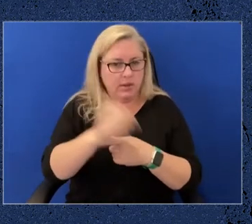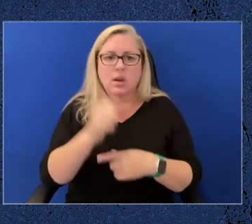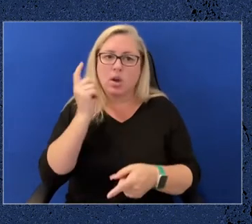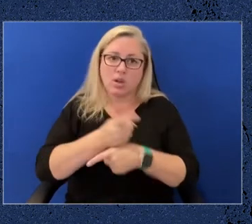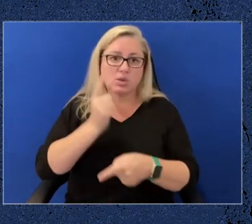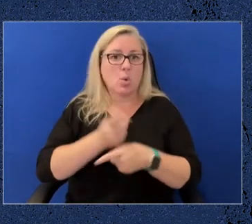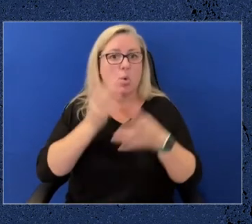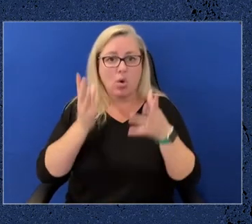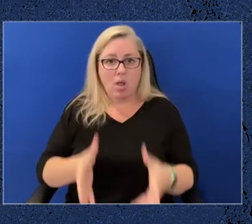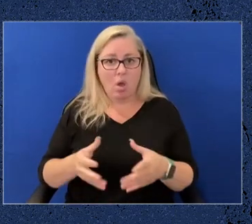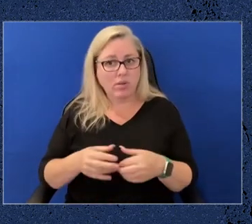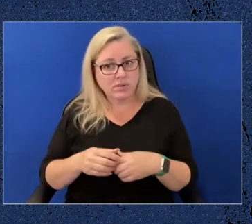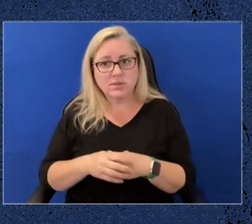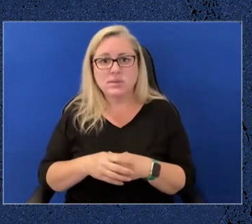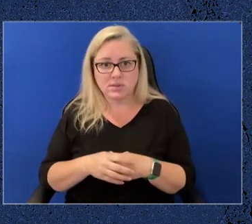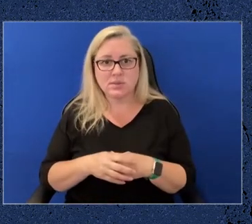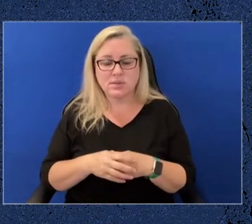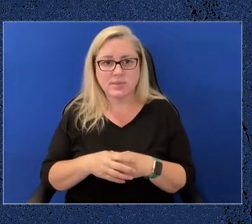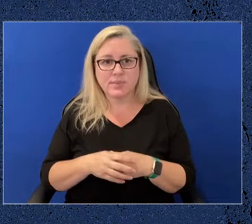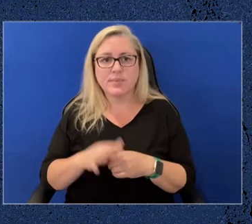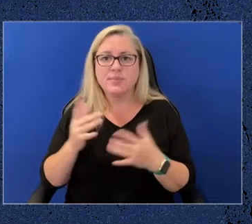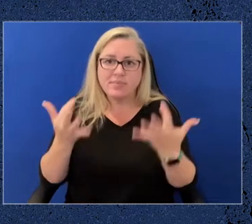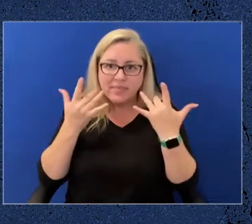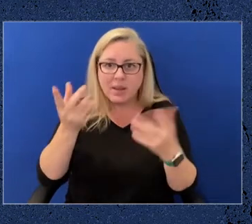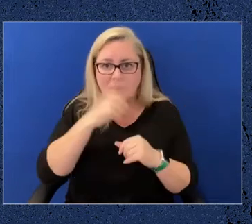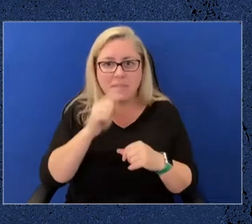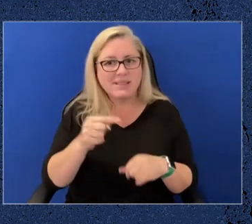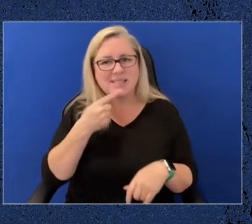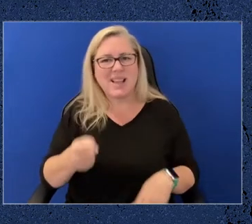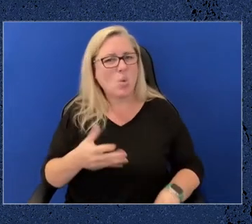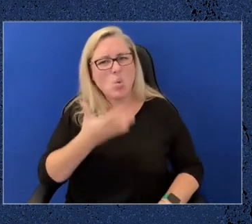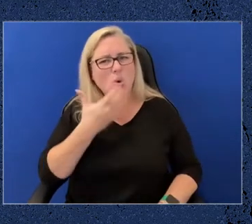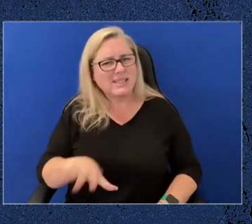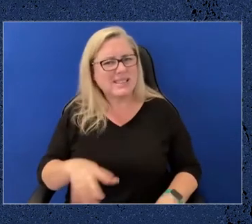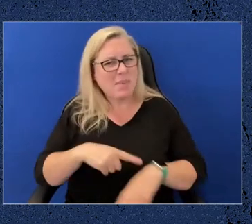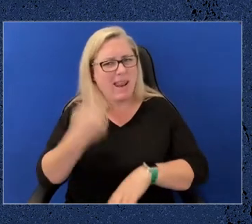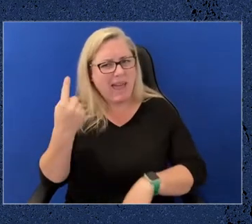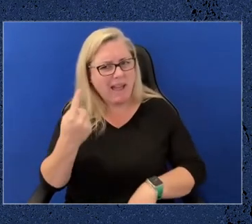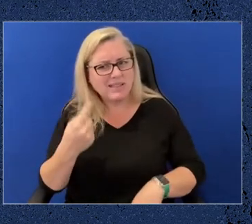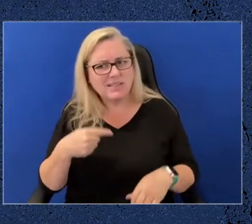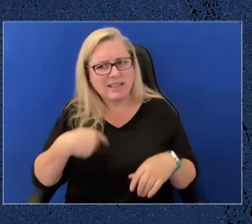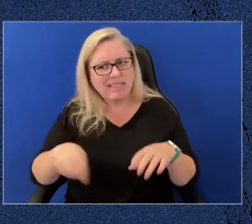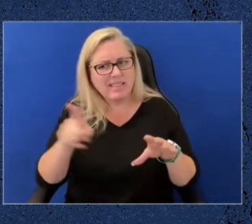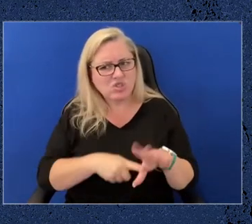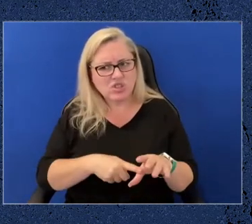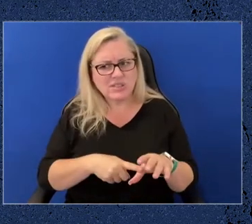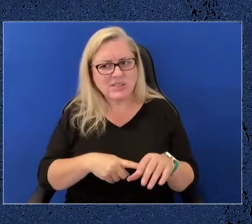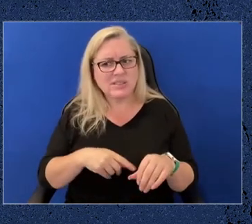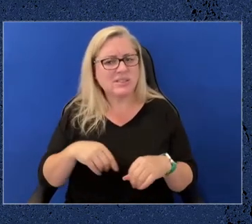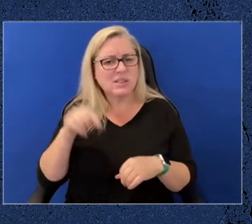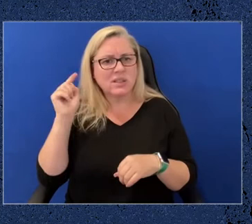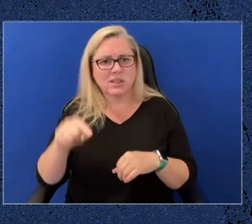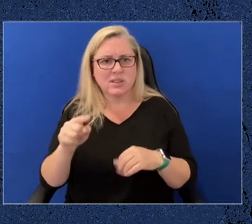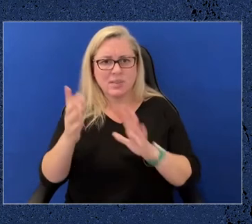Yeah, that many times you hear someone say, oh, summer's late this year or winter's late this year. And it's, once again, it's a colonisation of